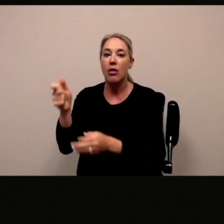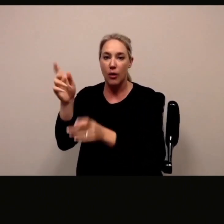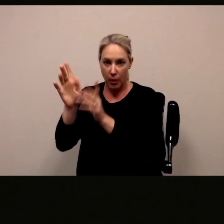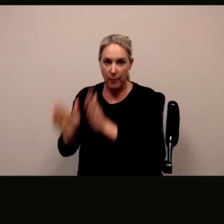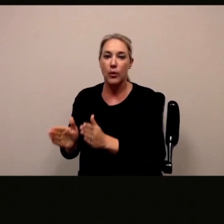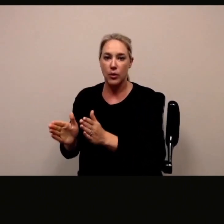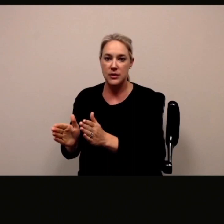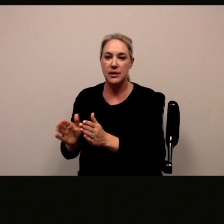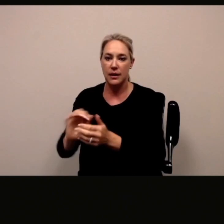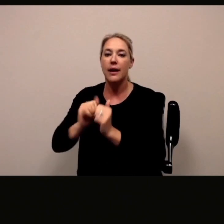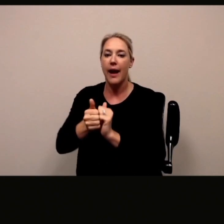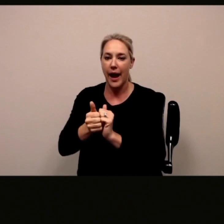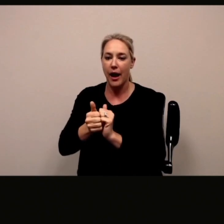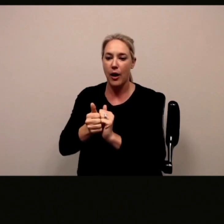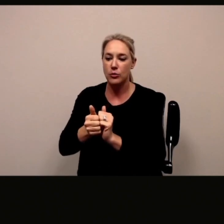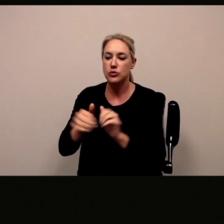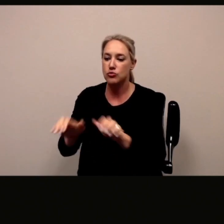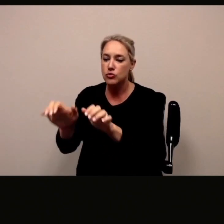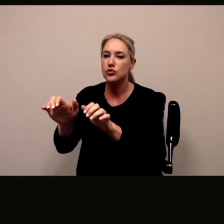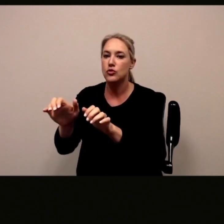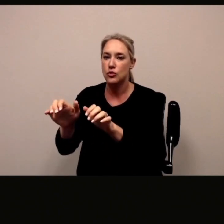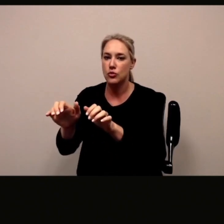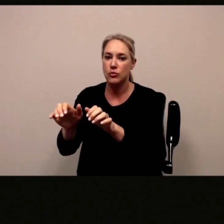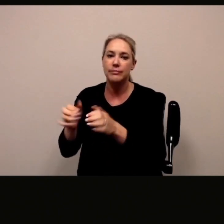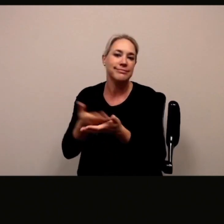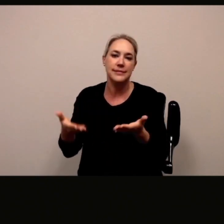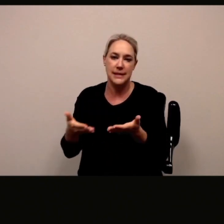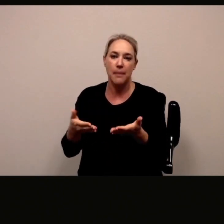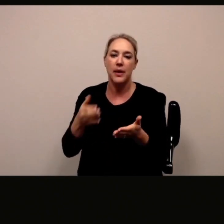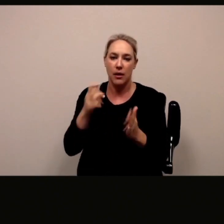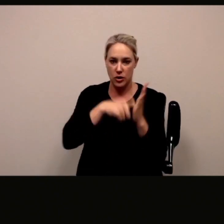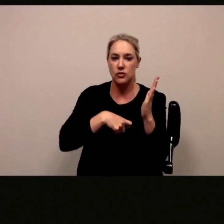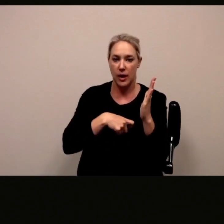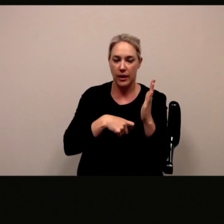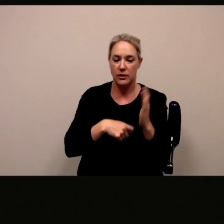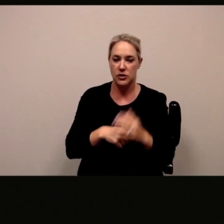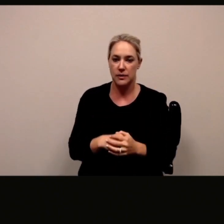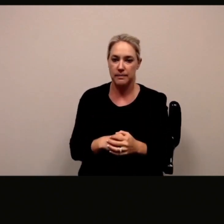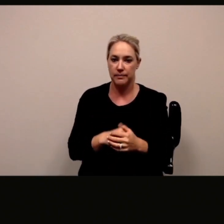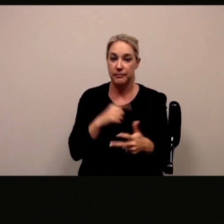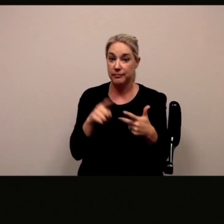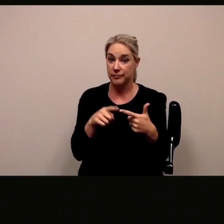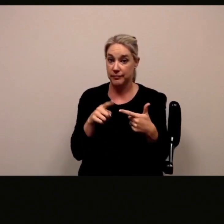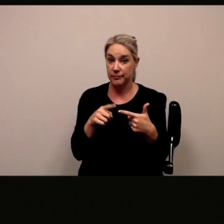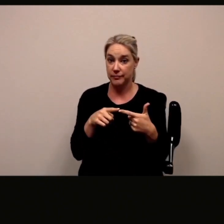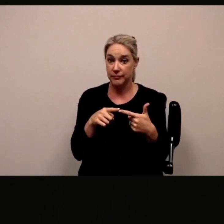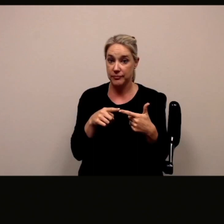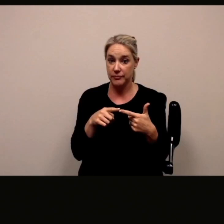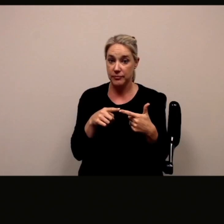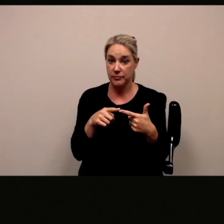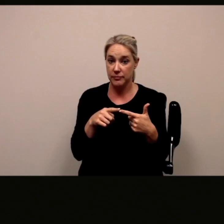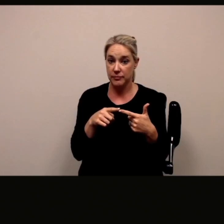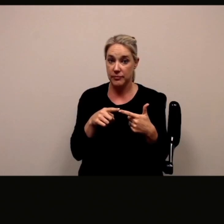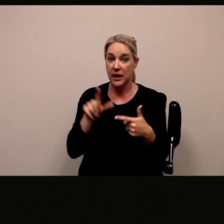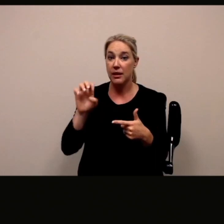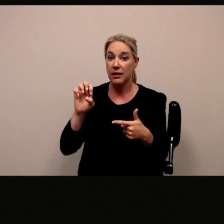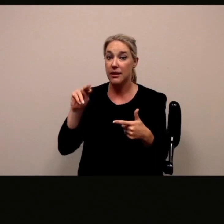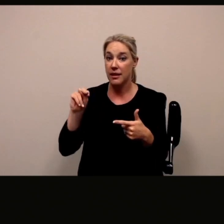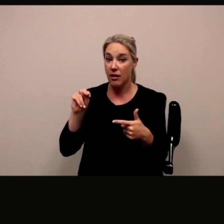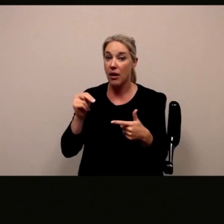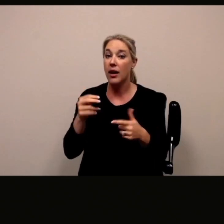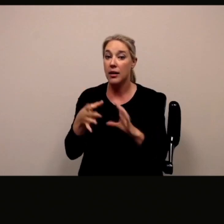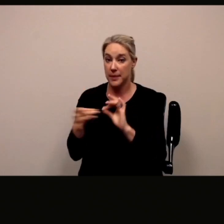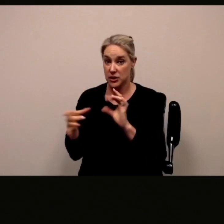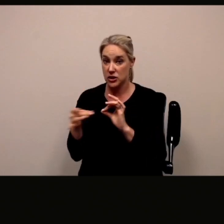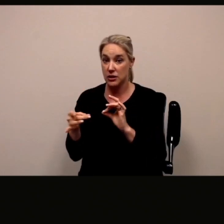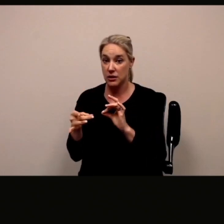to do that on Scratch. That's one of the first things that I do. Second thing that I do is, as Leon mentioned, a